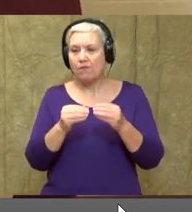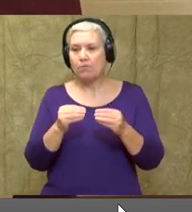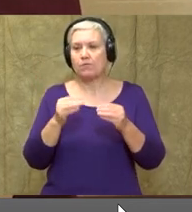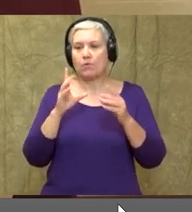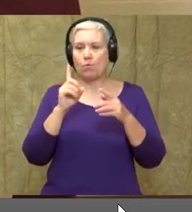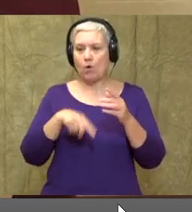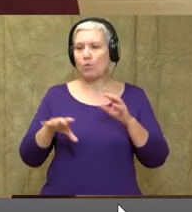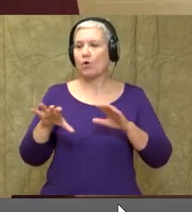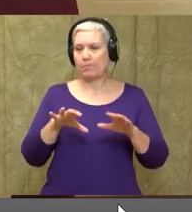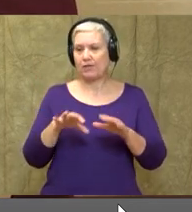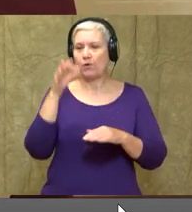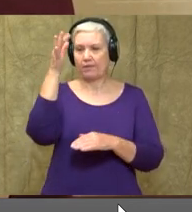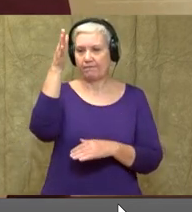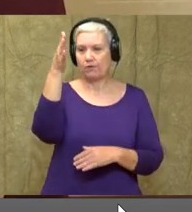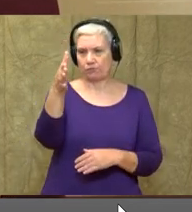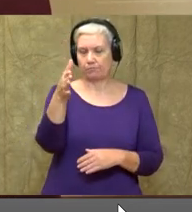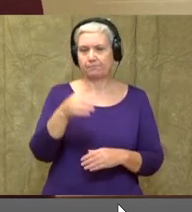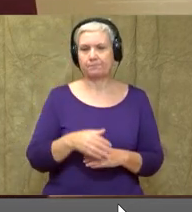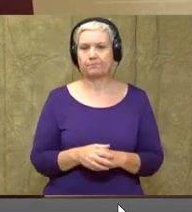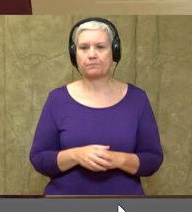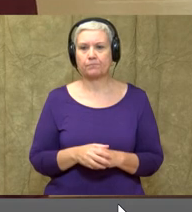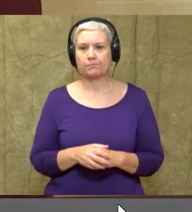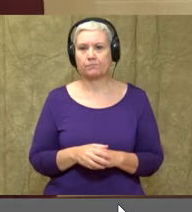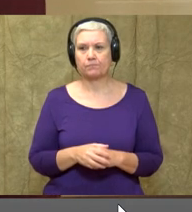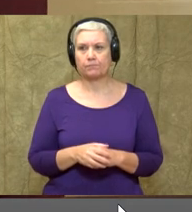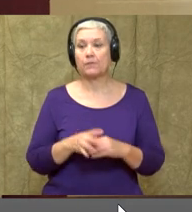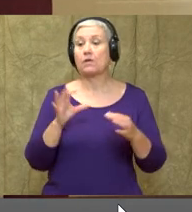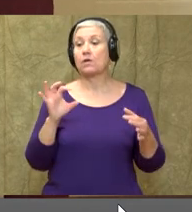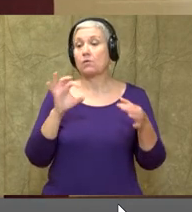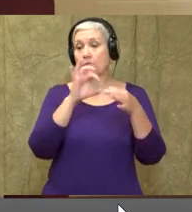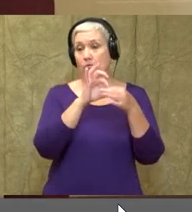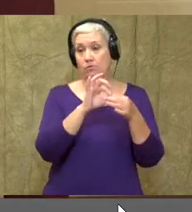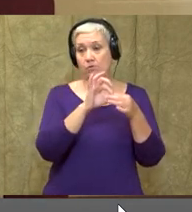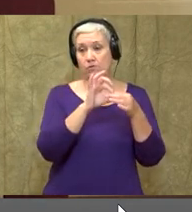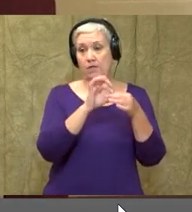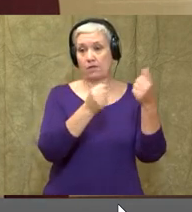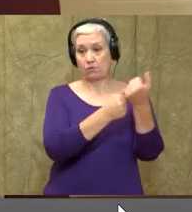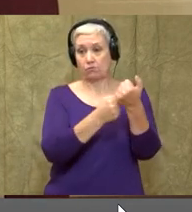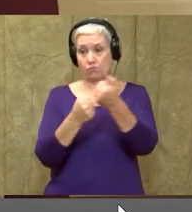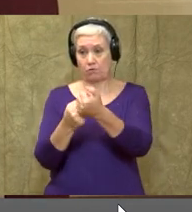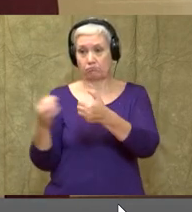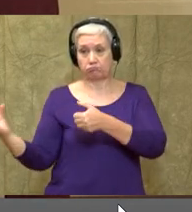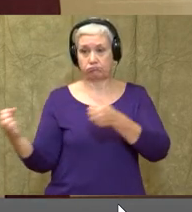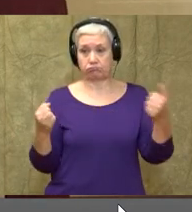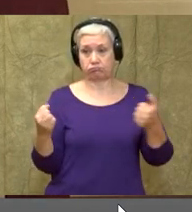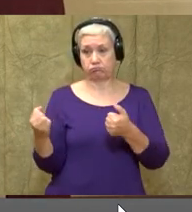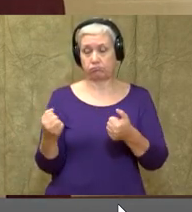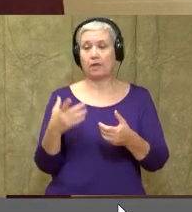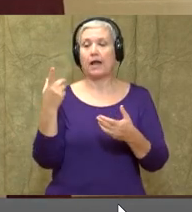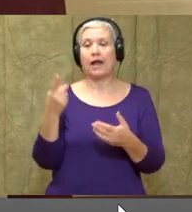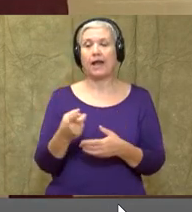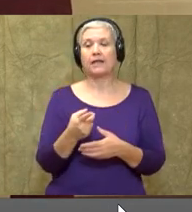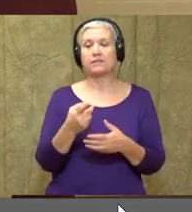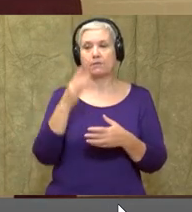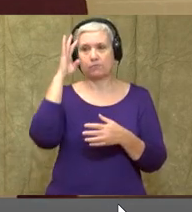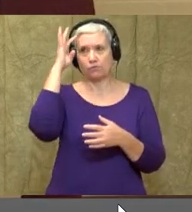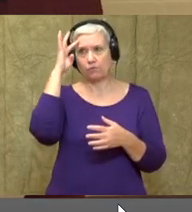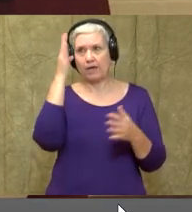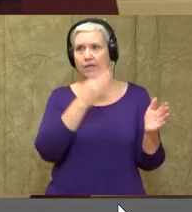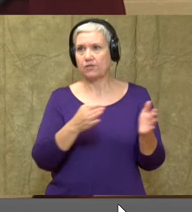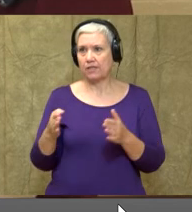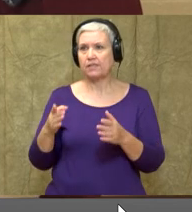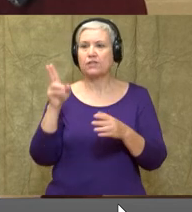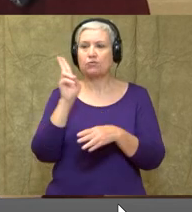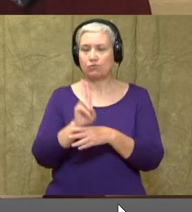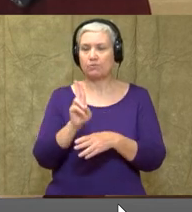in structure, as I mentioned in the learning goal. And then we're going to connect those structures to strategies that you should be familiar with. And